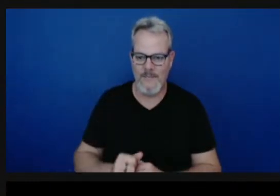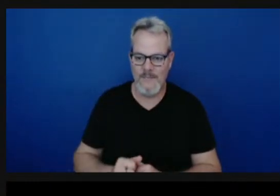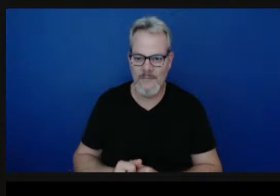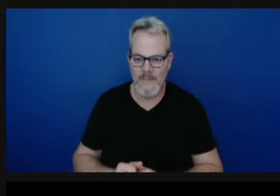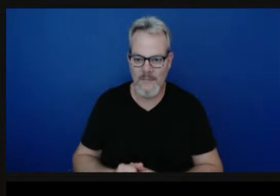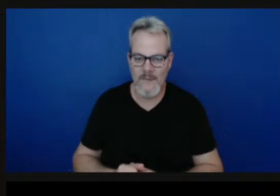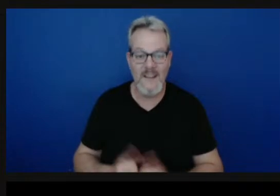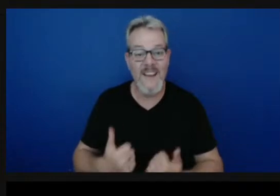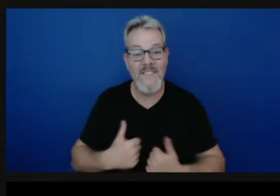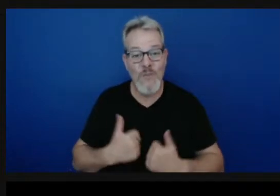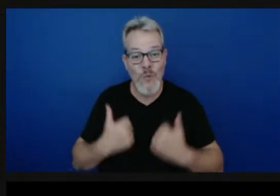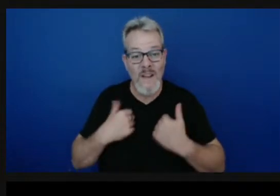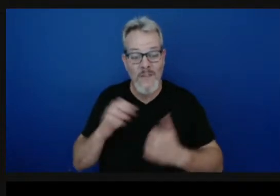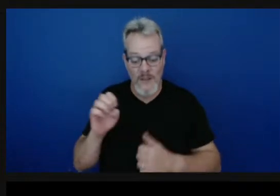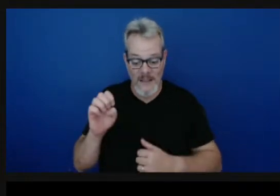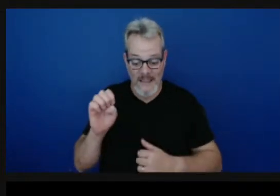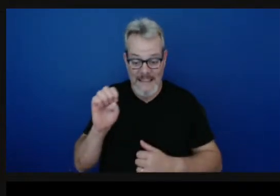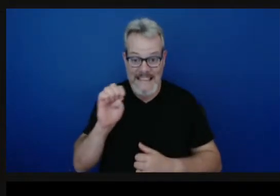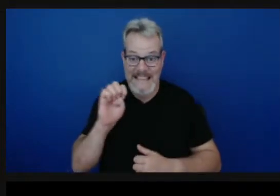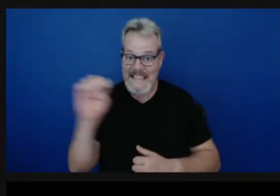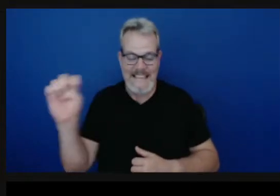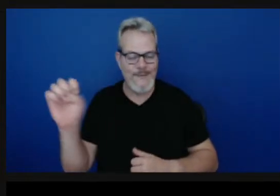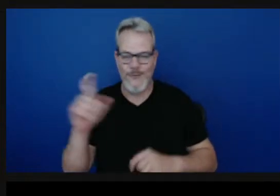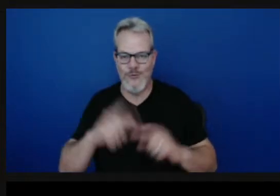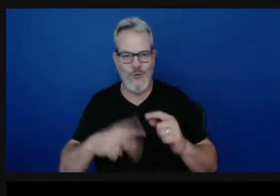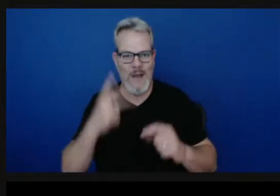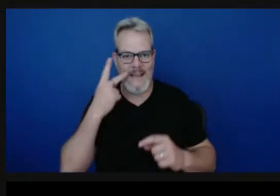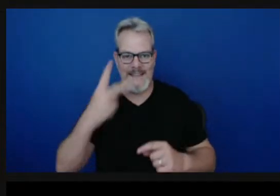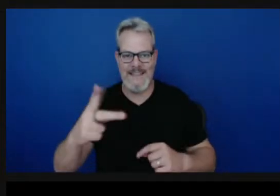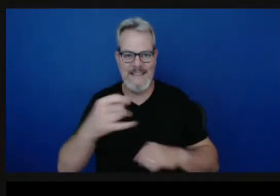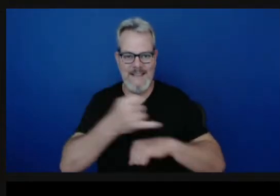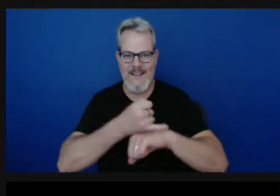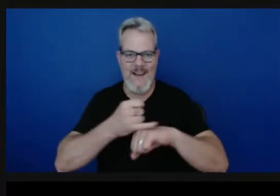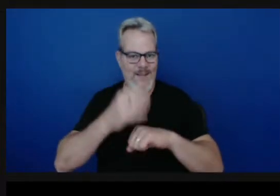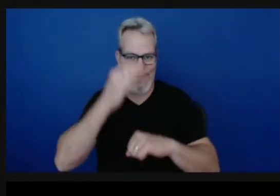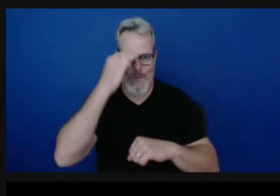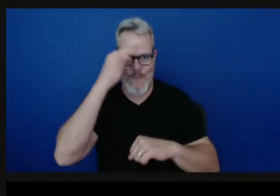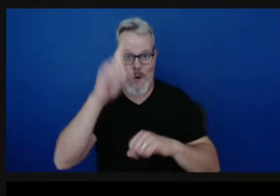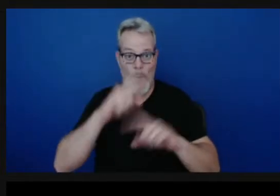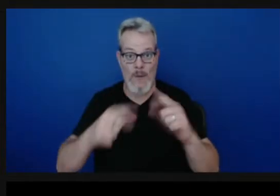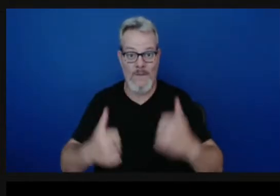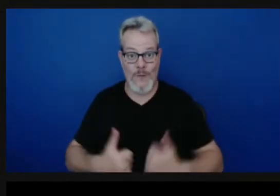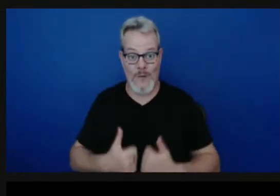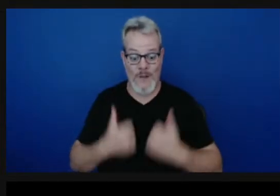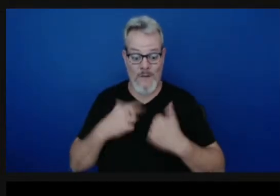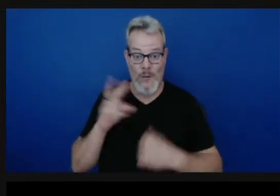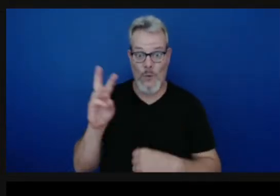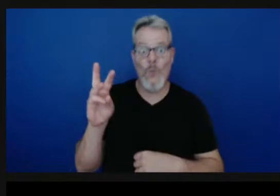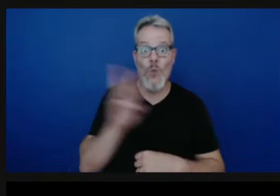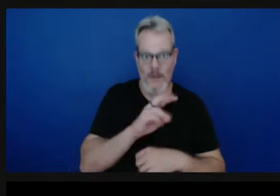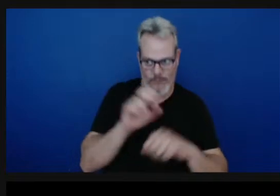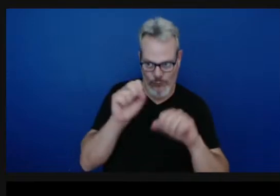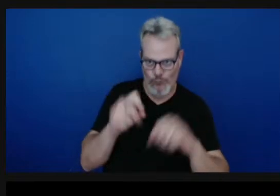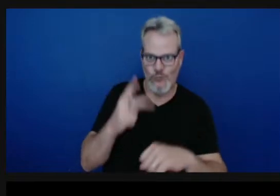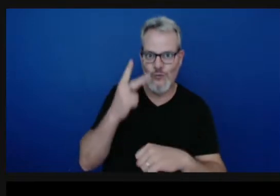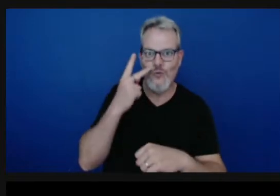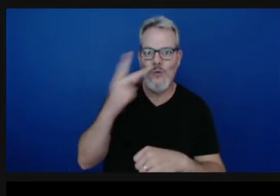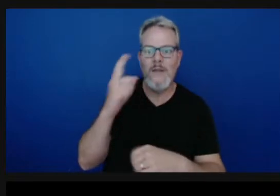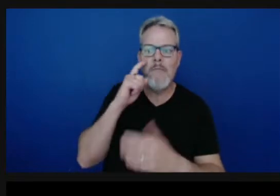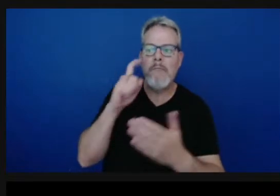to get a zoomed in view of Maui from Hawaii Island like that. And this is the flank of Kohala down here, channel behind